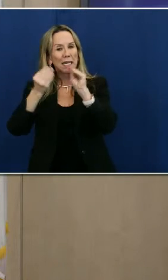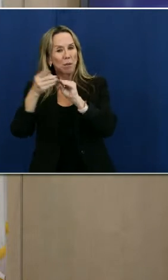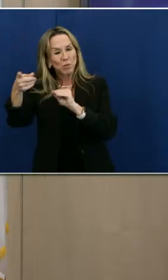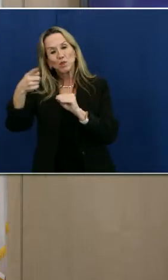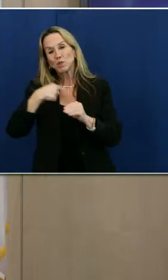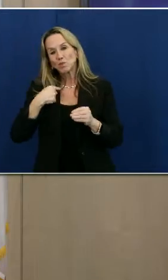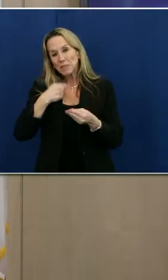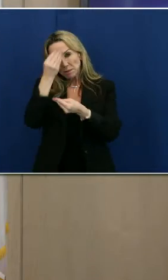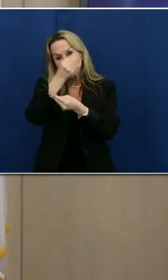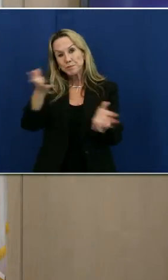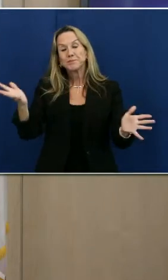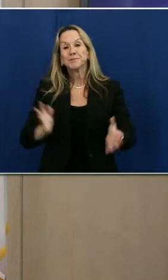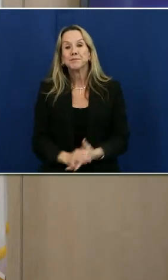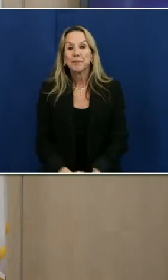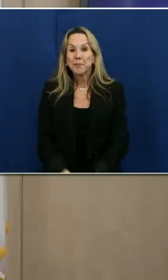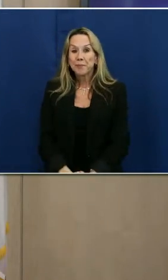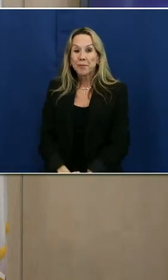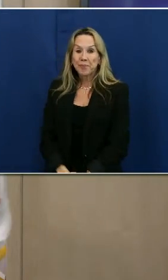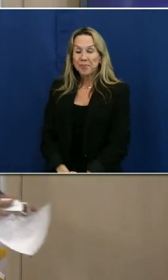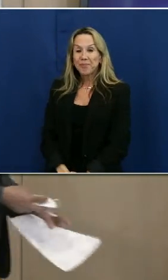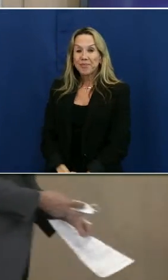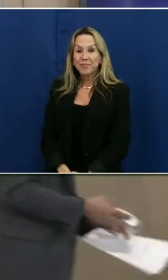McDonald.